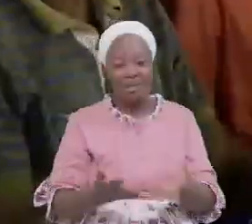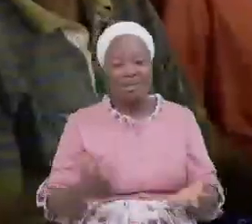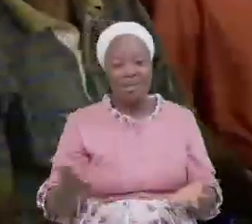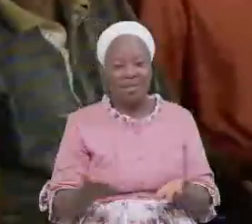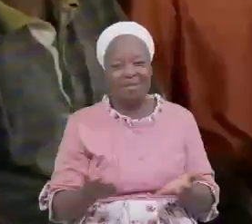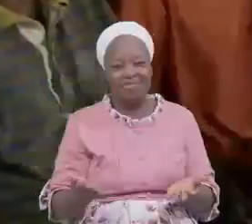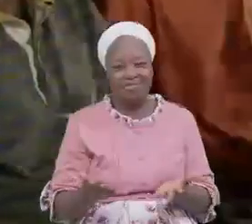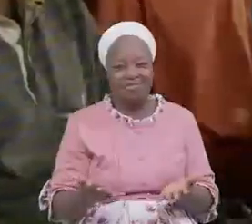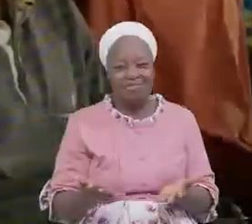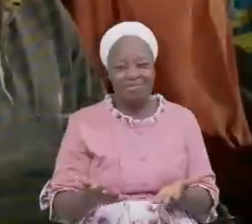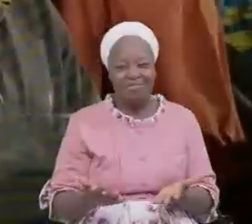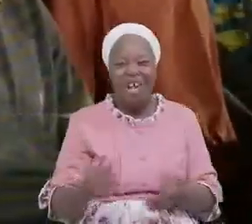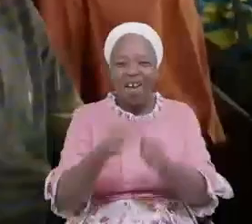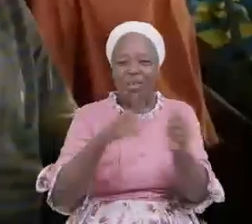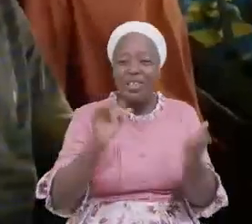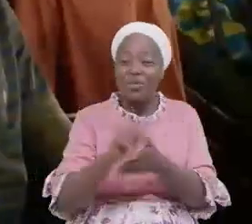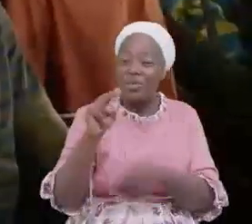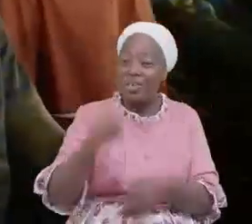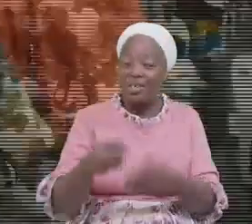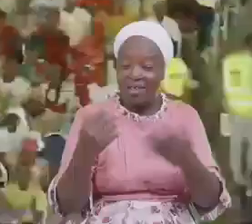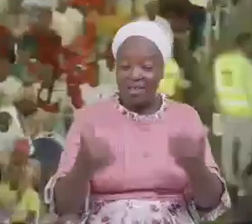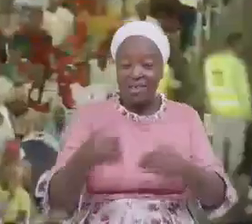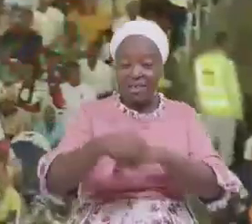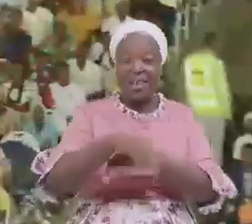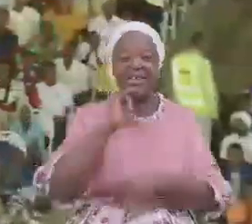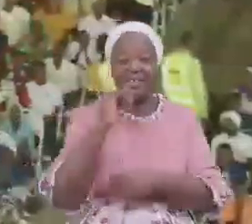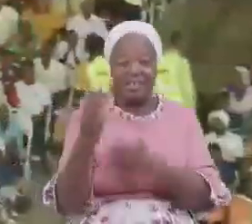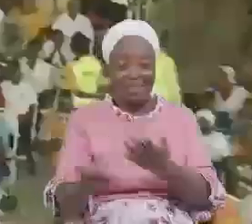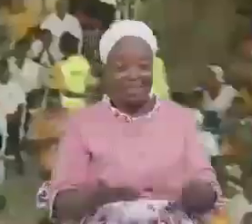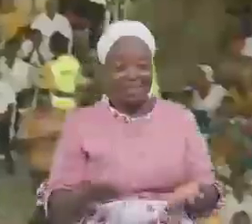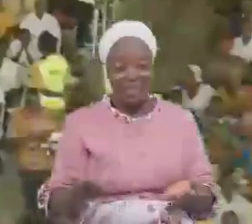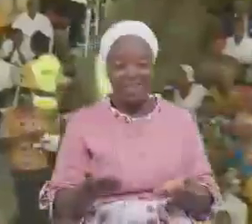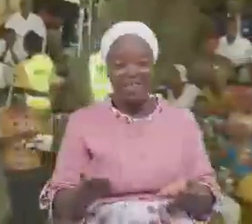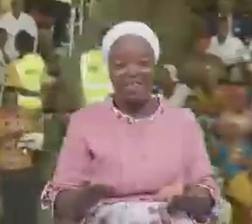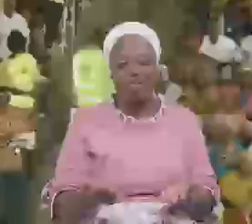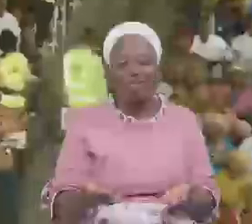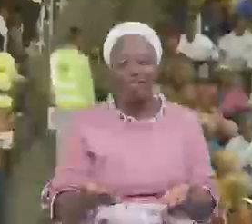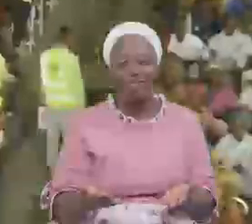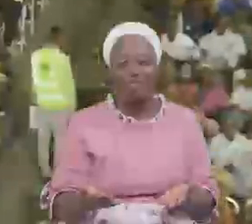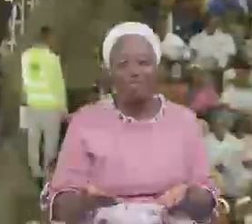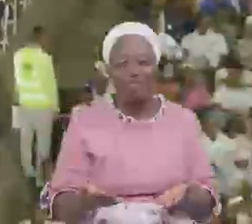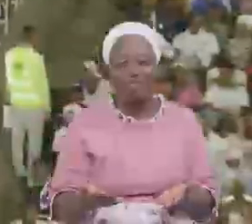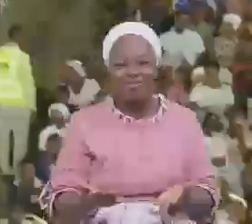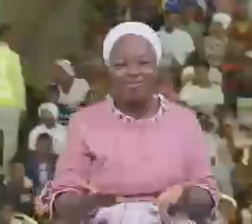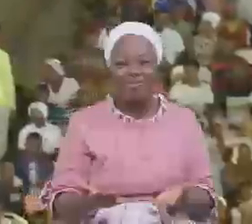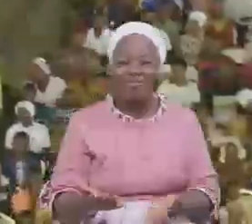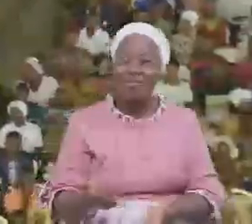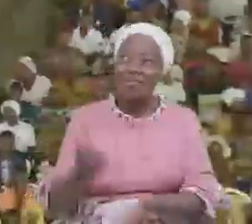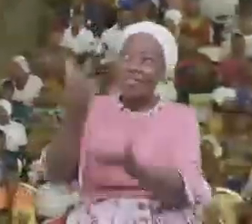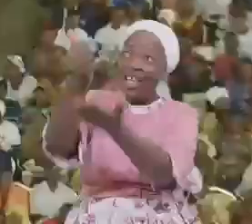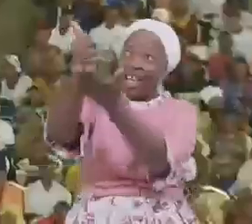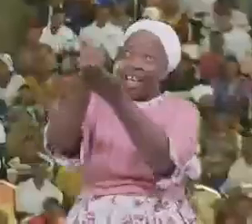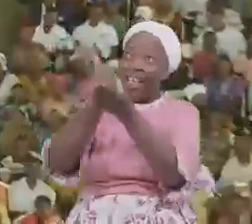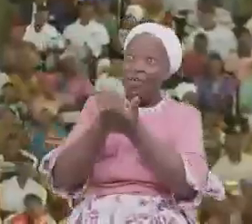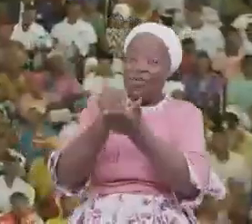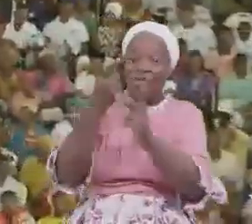available. I said everything you need tonight is available. Help from heaven available.